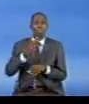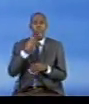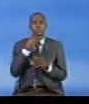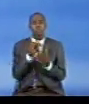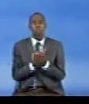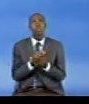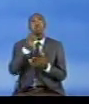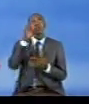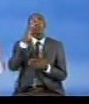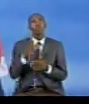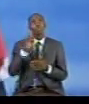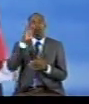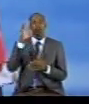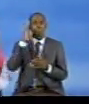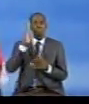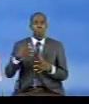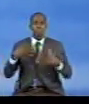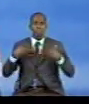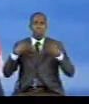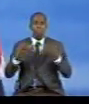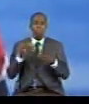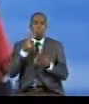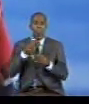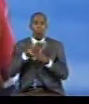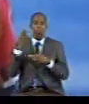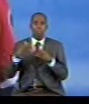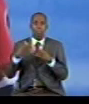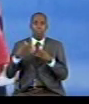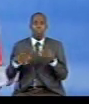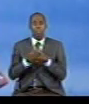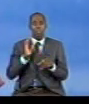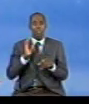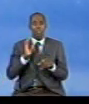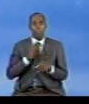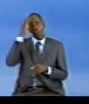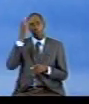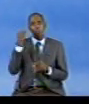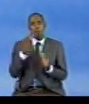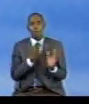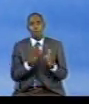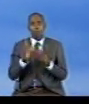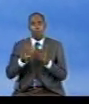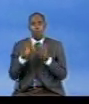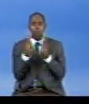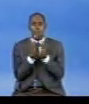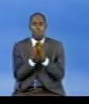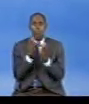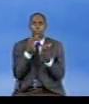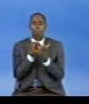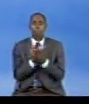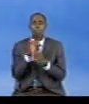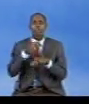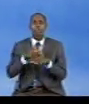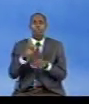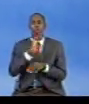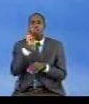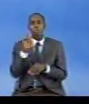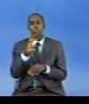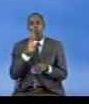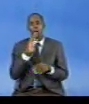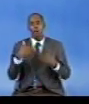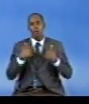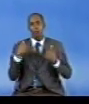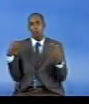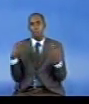me totally. So as I came, as our daddy was about to pray, he said, lay your hands over wherever is worrying you. I put my hands on my leg. I